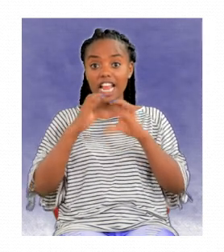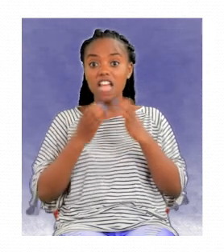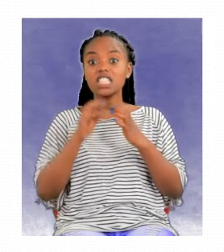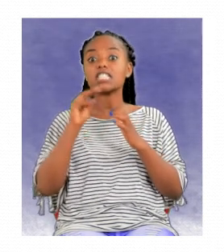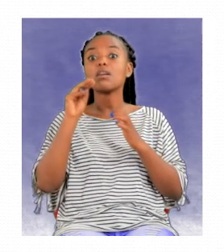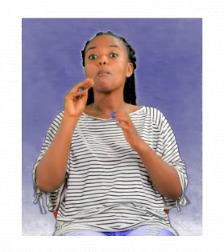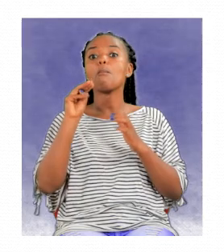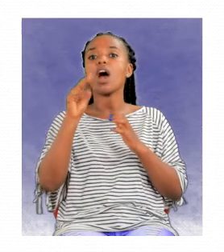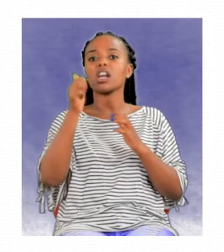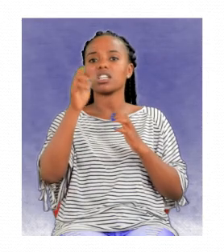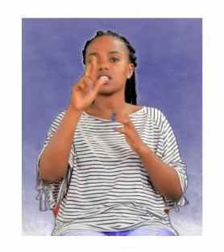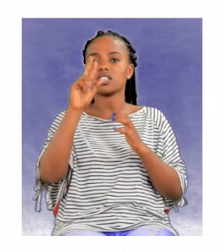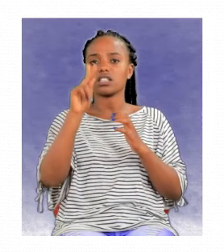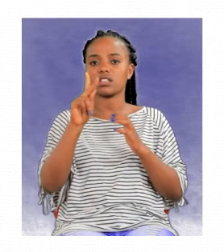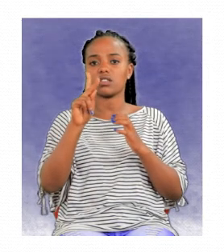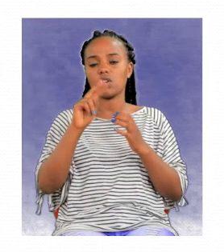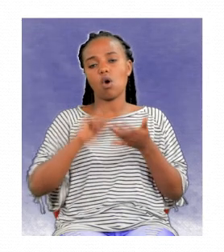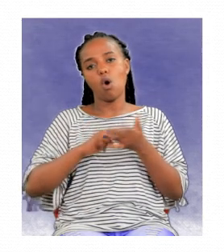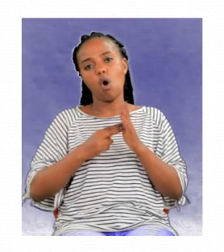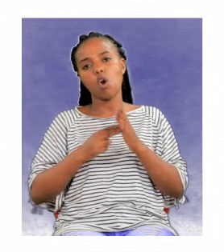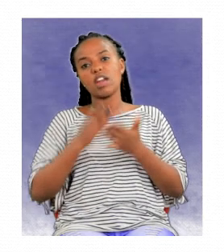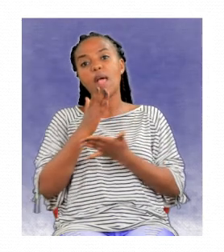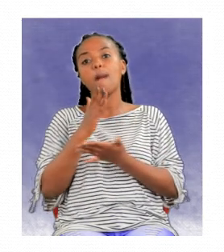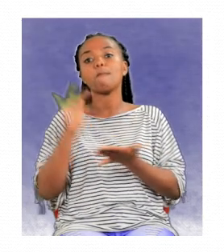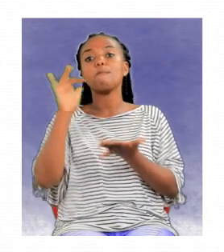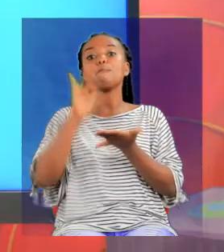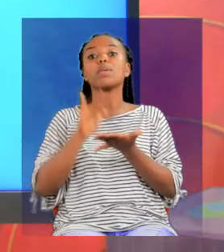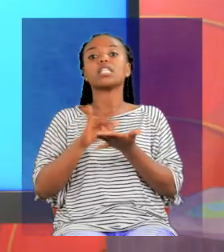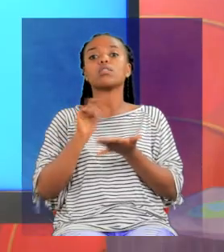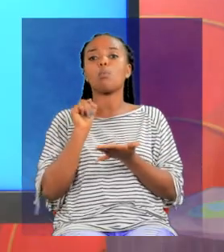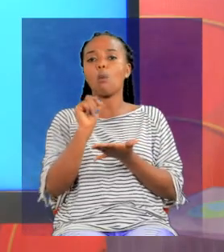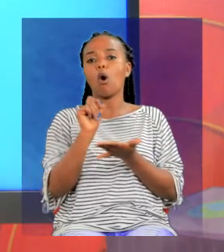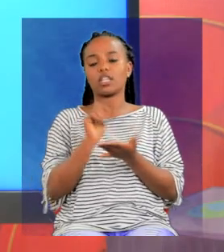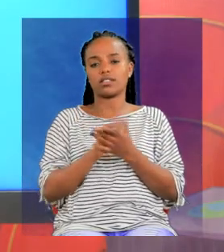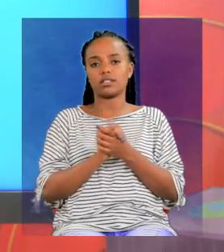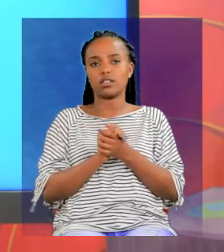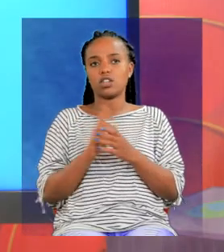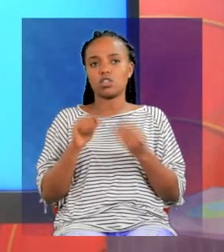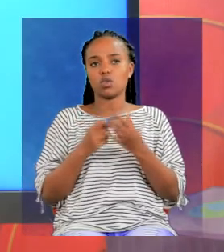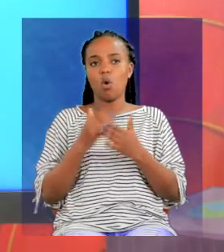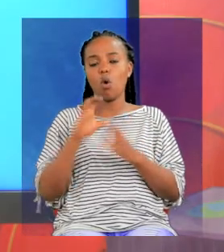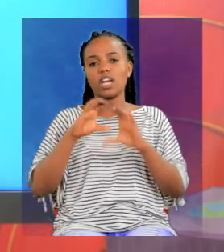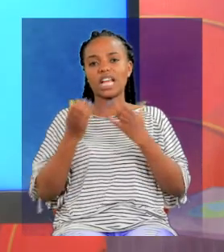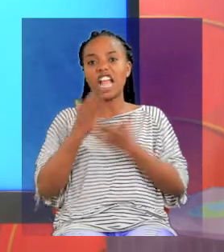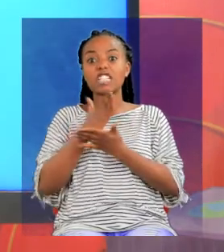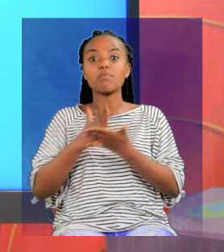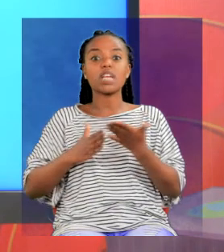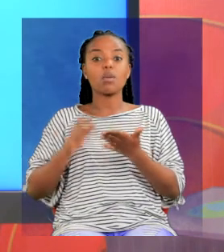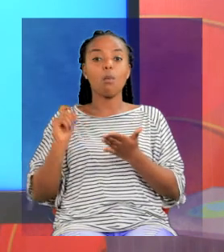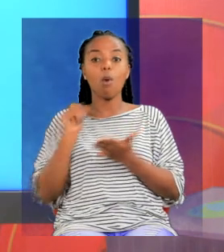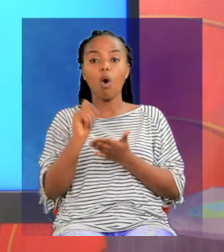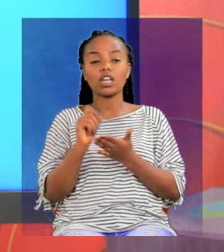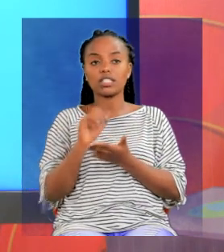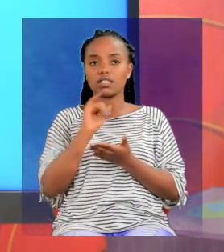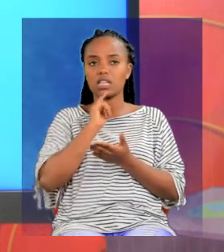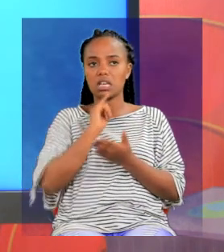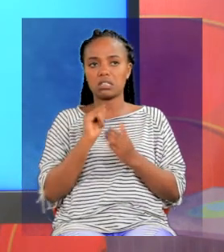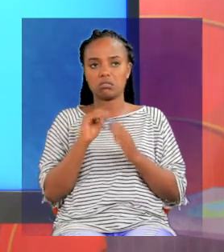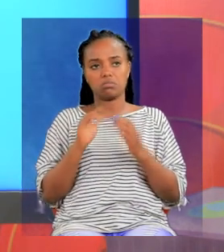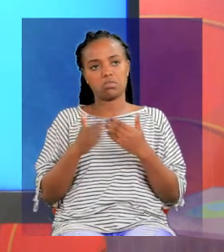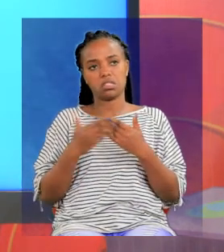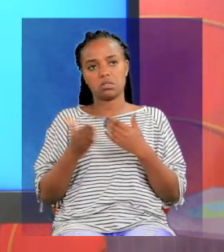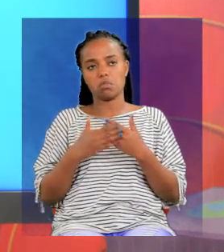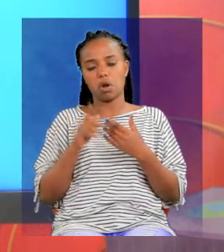mark, or a class midpoint of each class. The class midpoint, simply, you